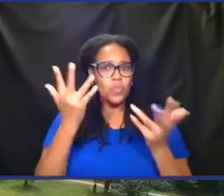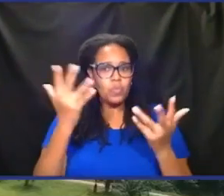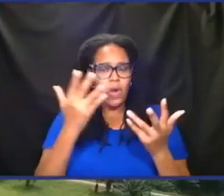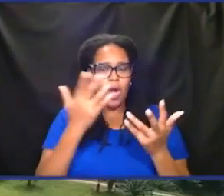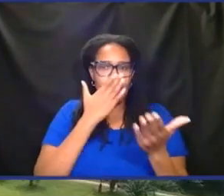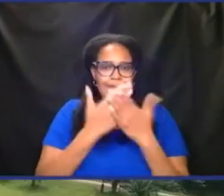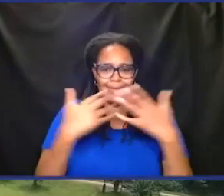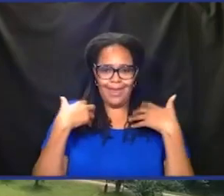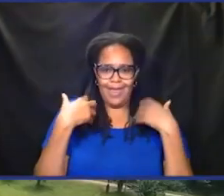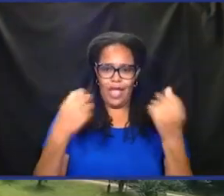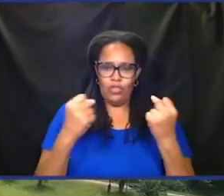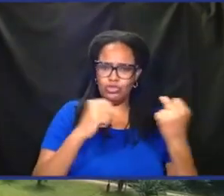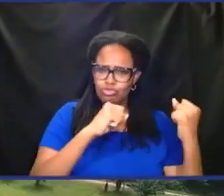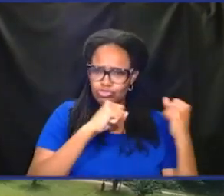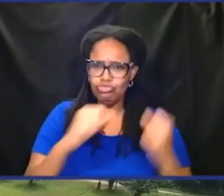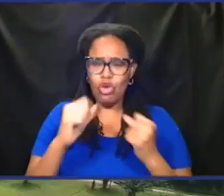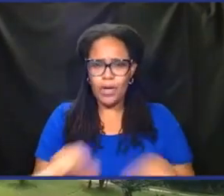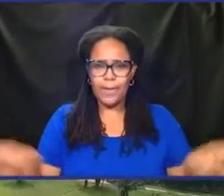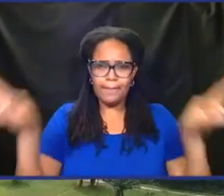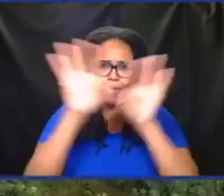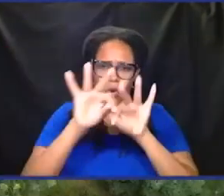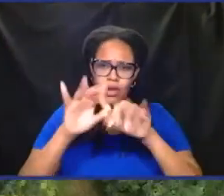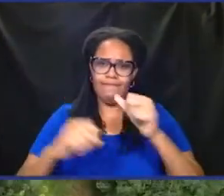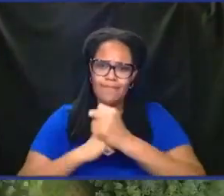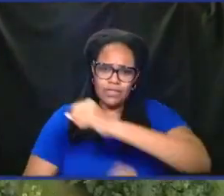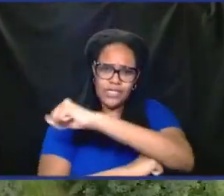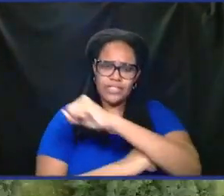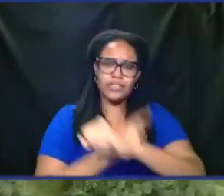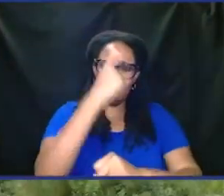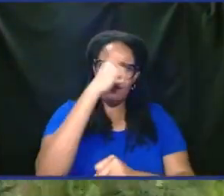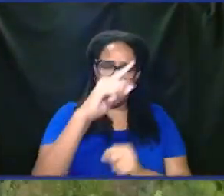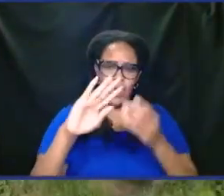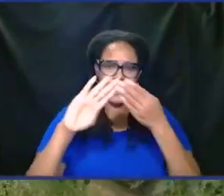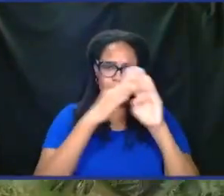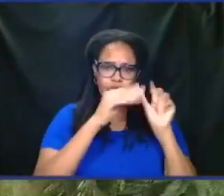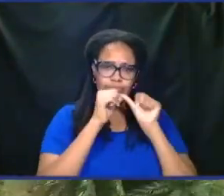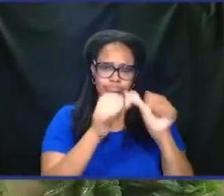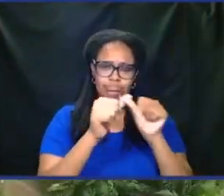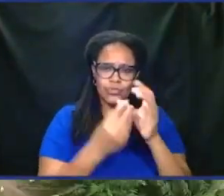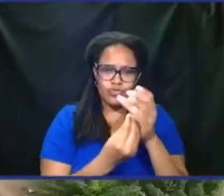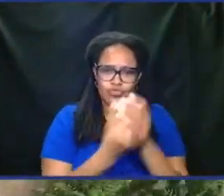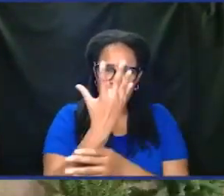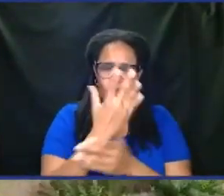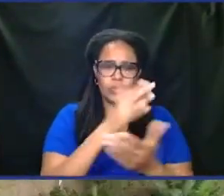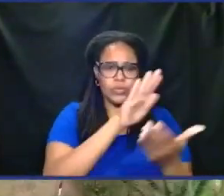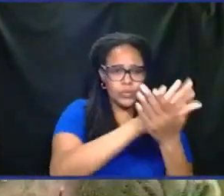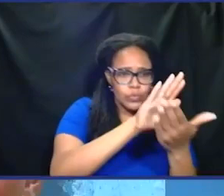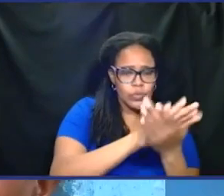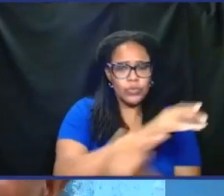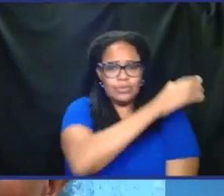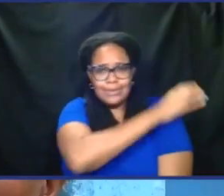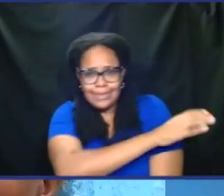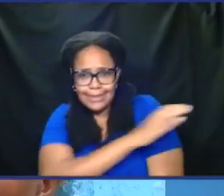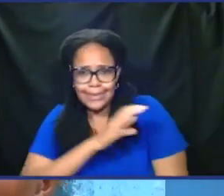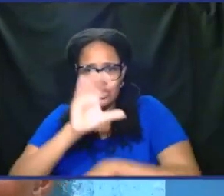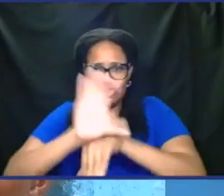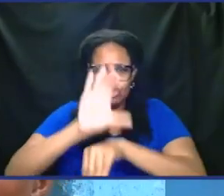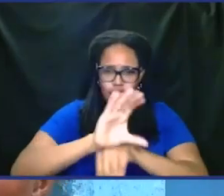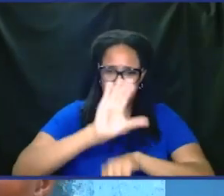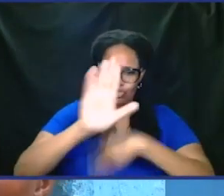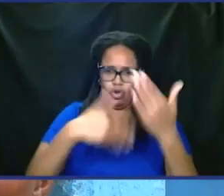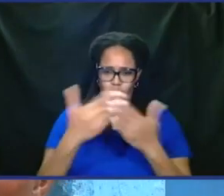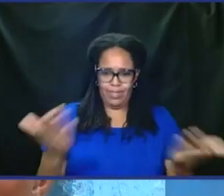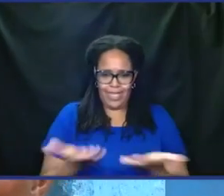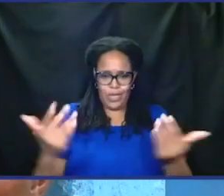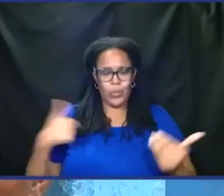The school, the clinic, the church, they are all here. We really have a big dream for this place here. I pray that